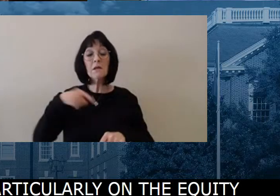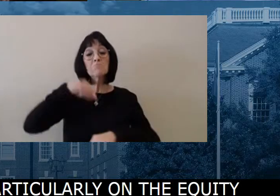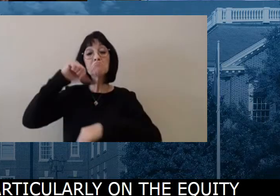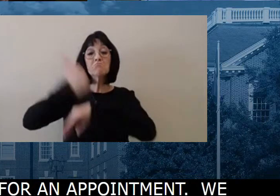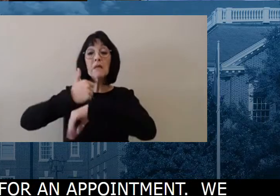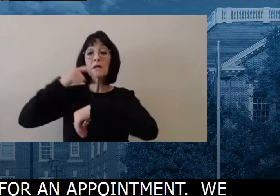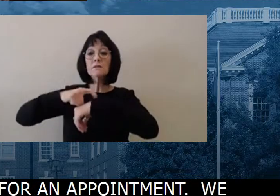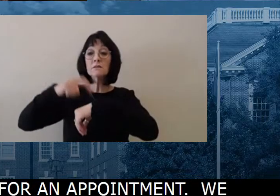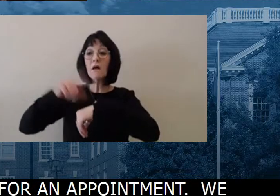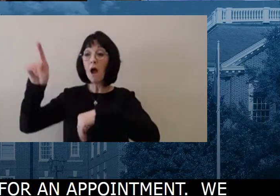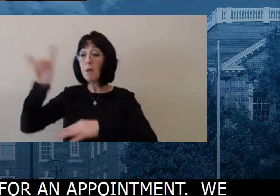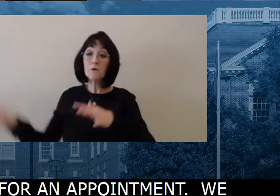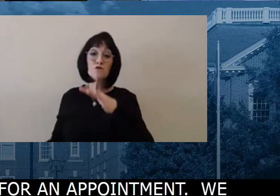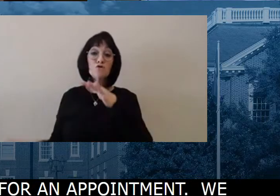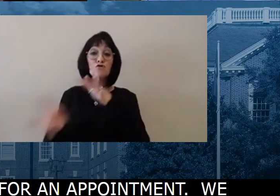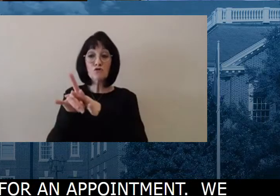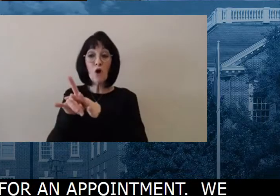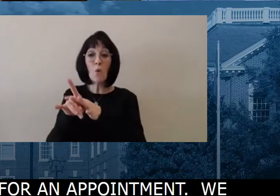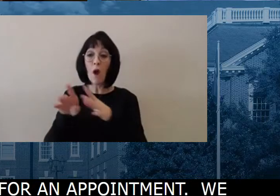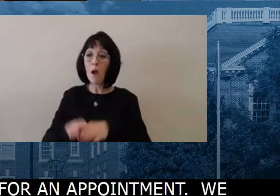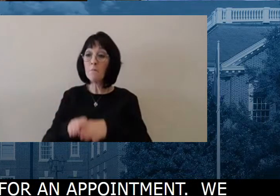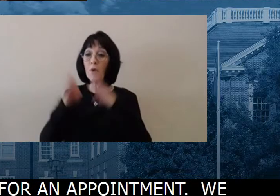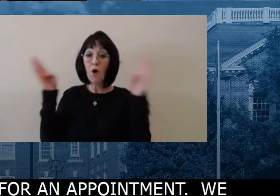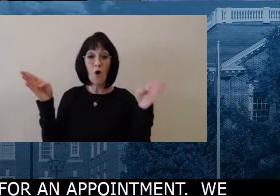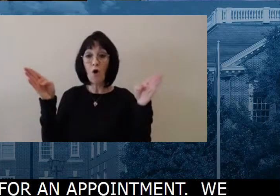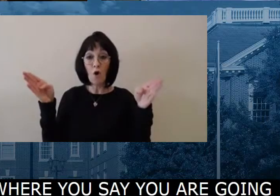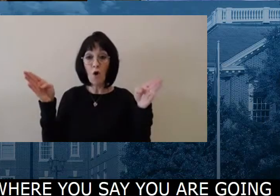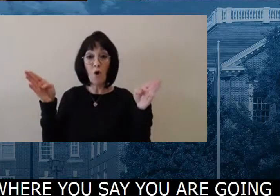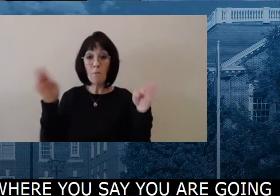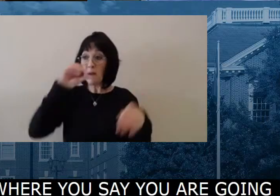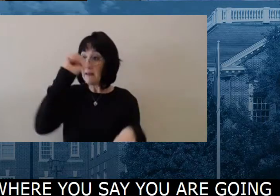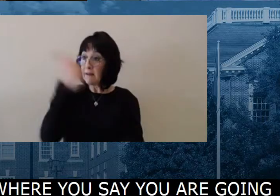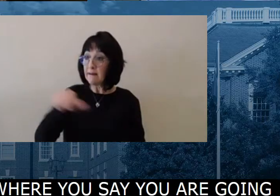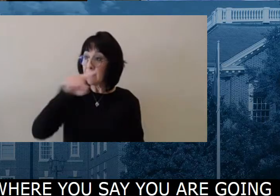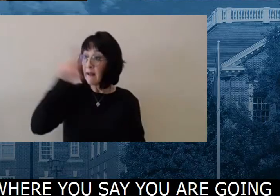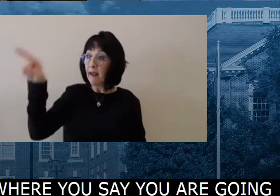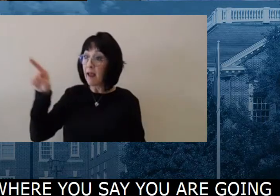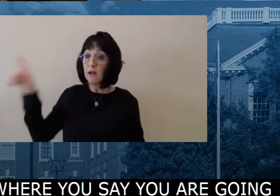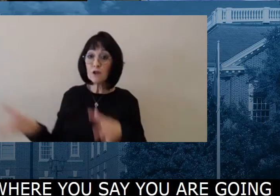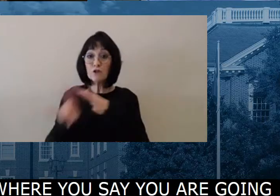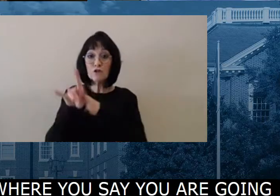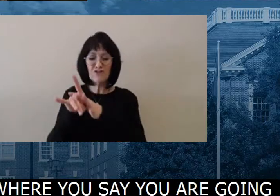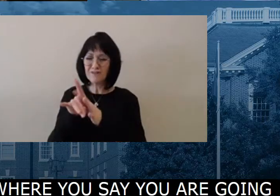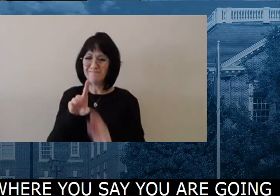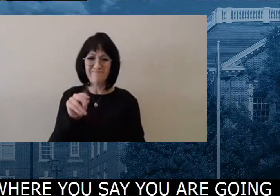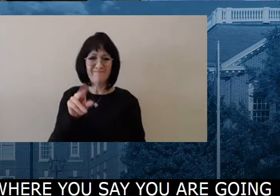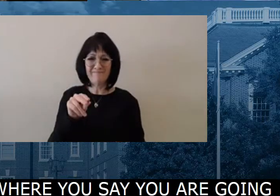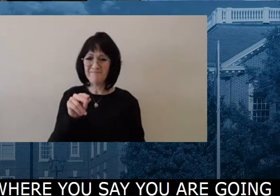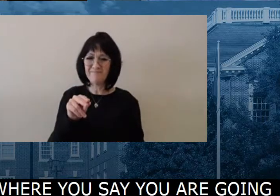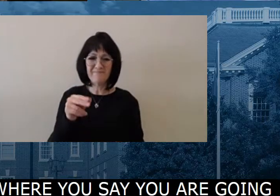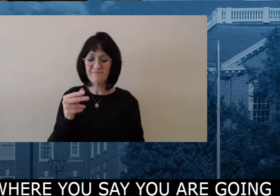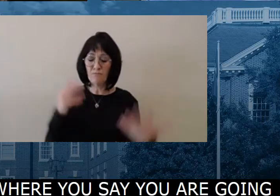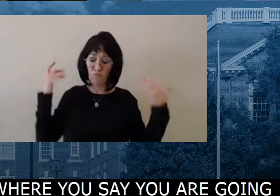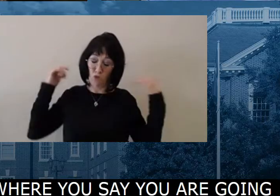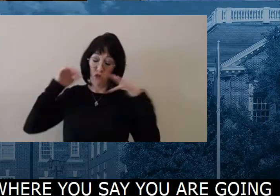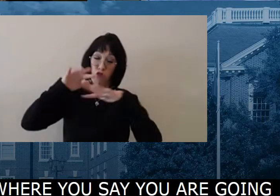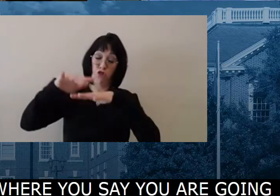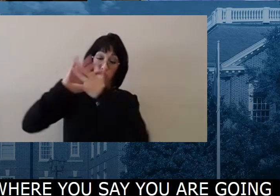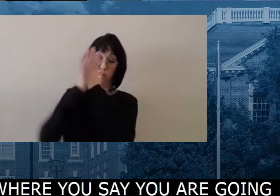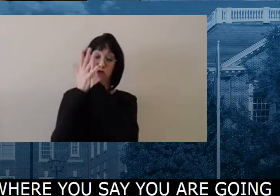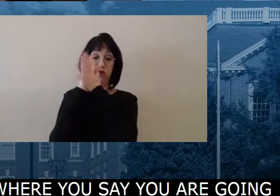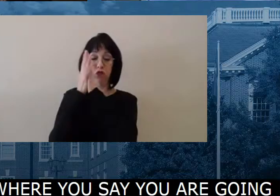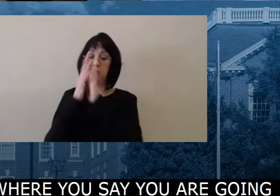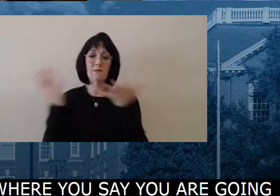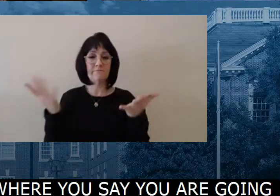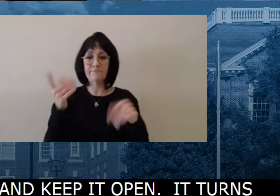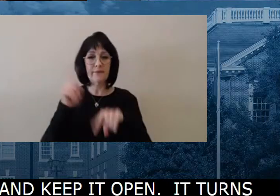open. That just turns into chaos. And so getting folks on the registration list is the biggest challenge